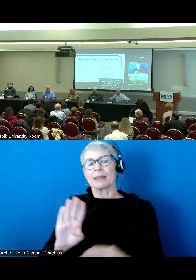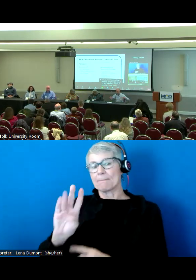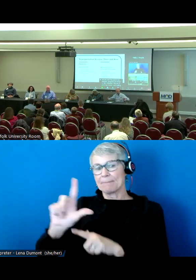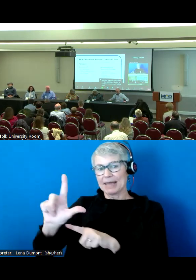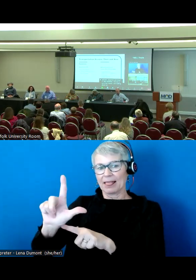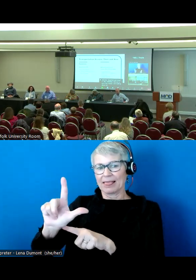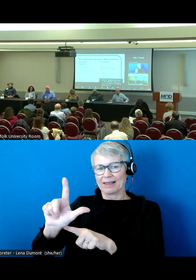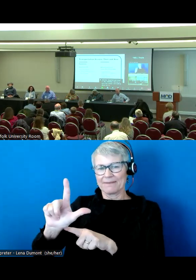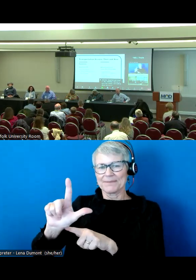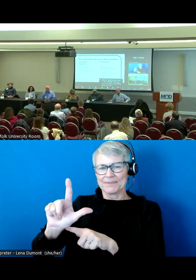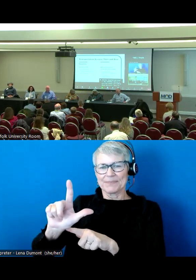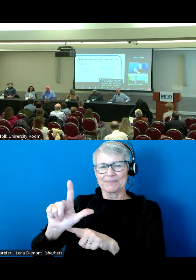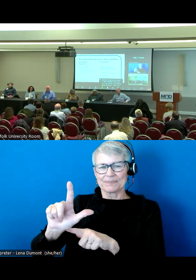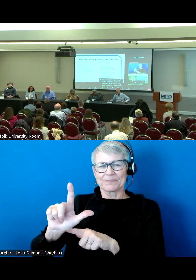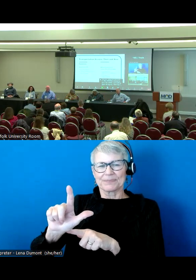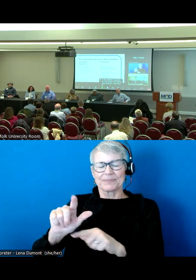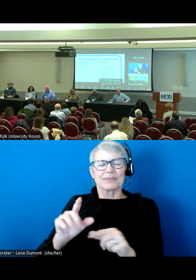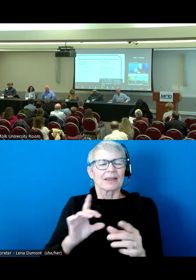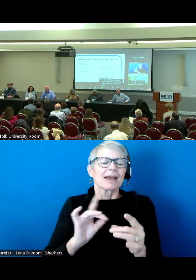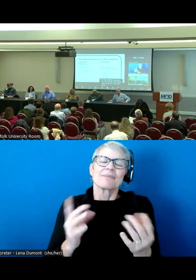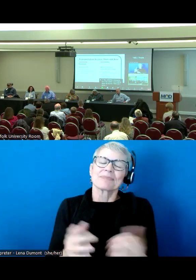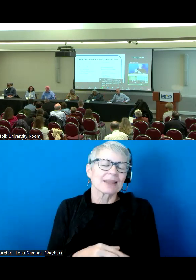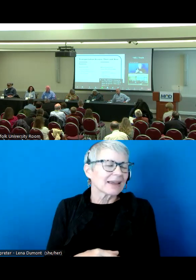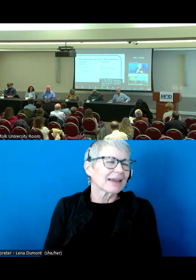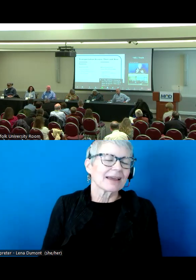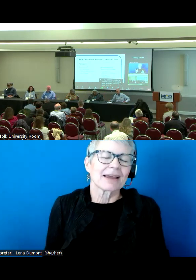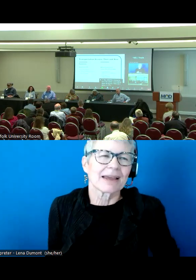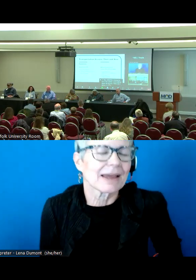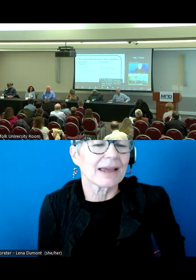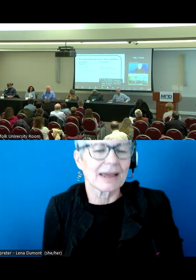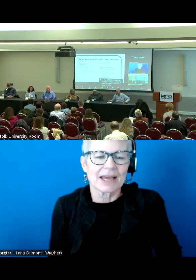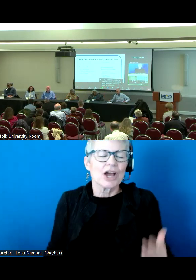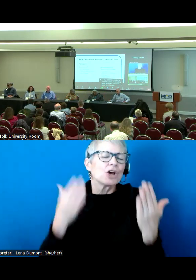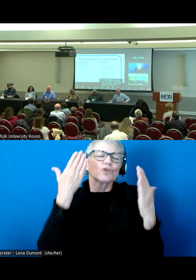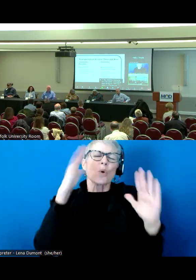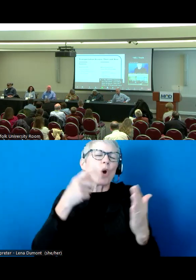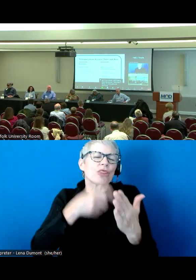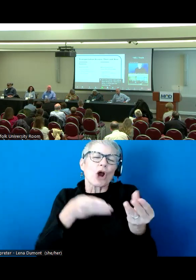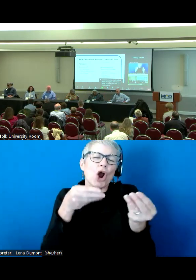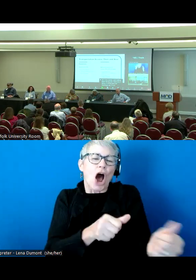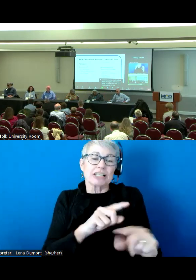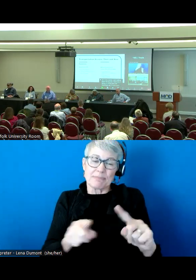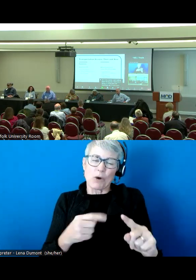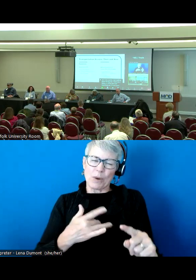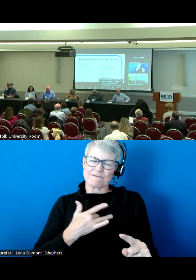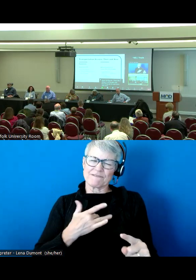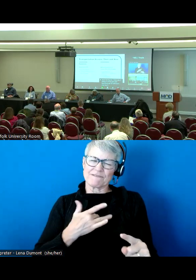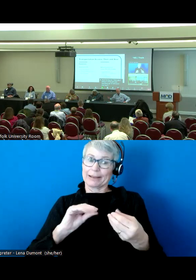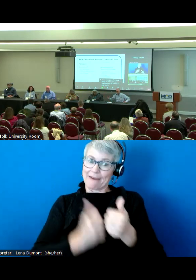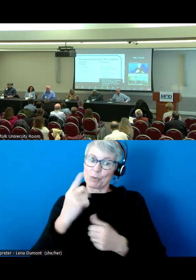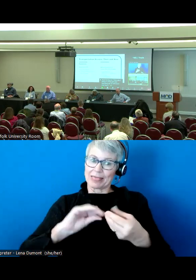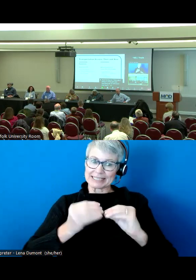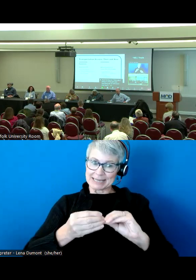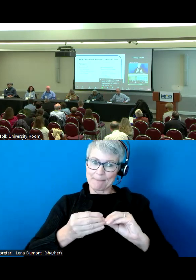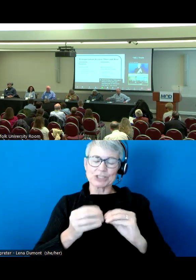the gains and everything, and no one knows how much it's cost, but the world likes numbers, and we think it's well over $2 billion, $3